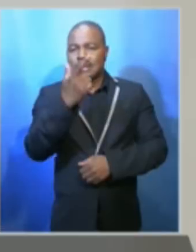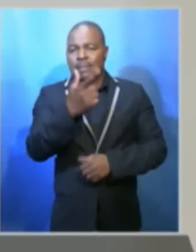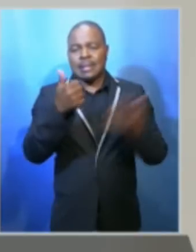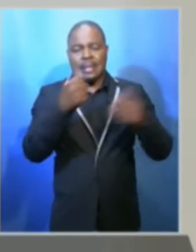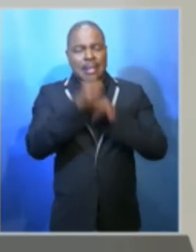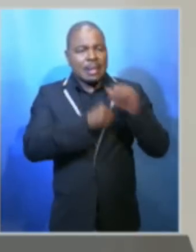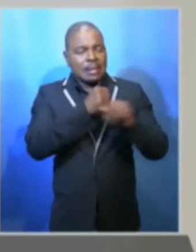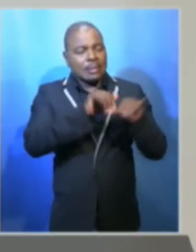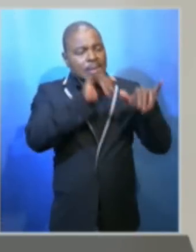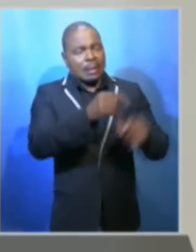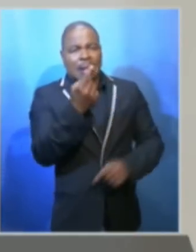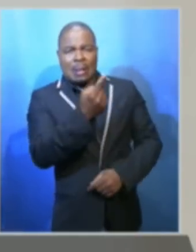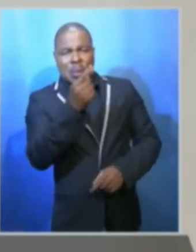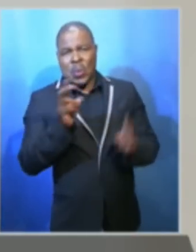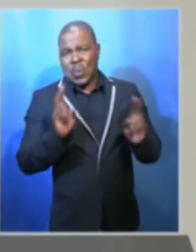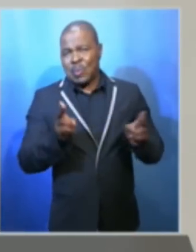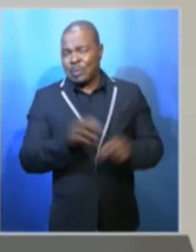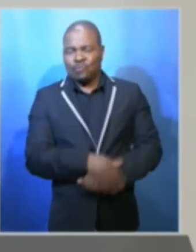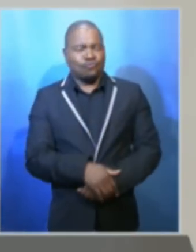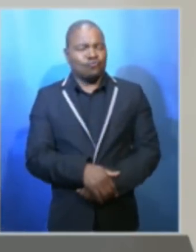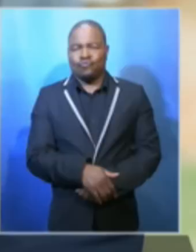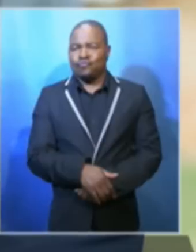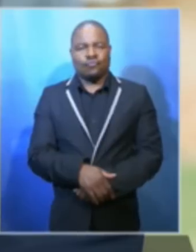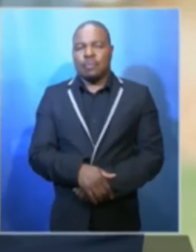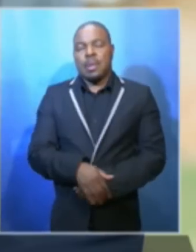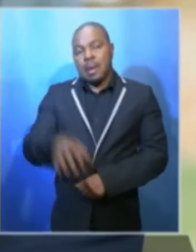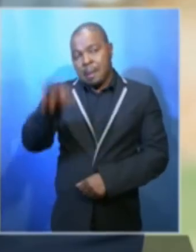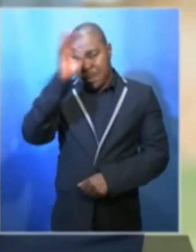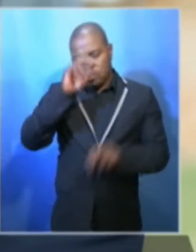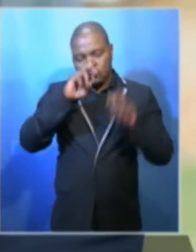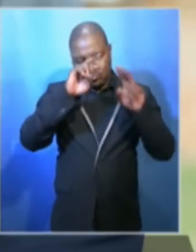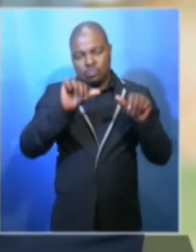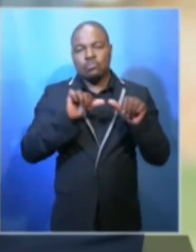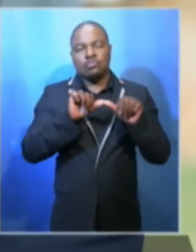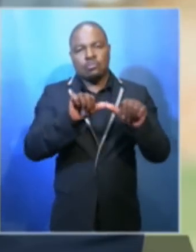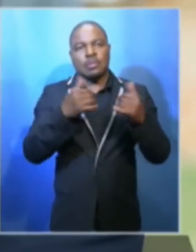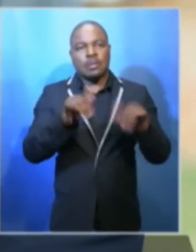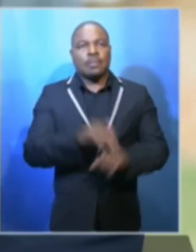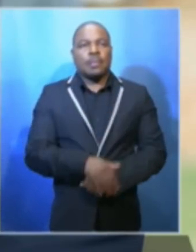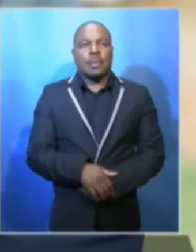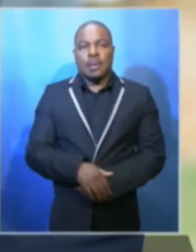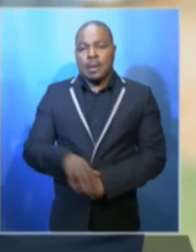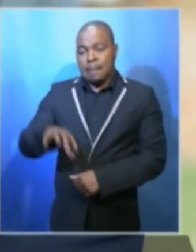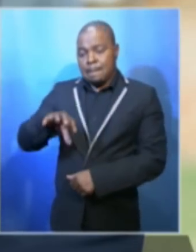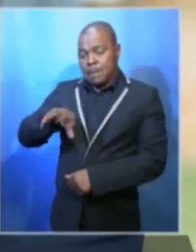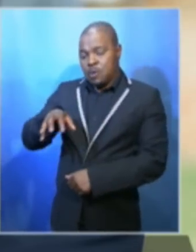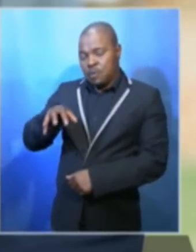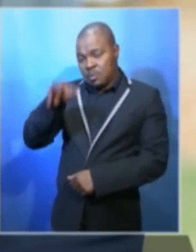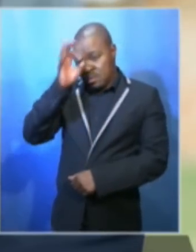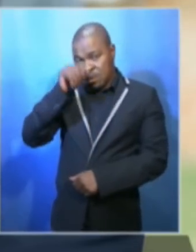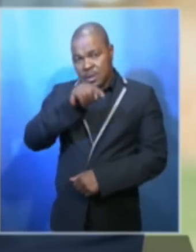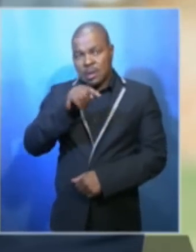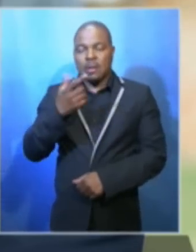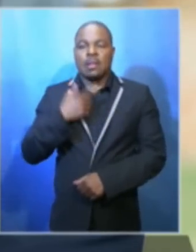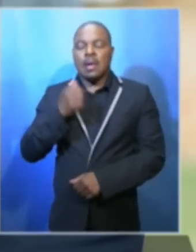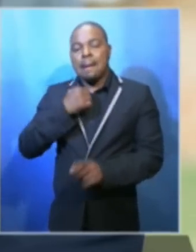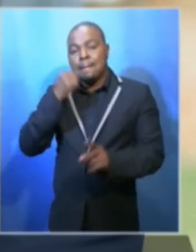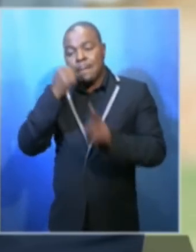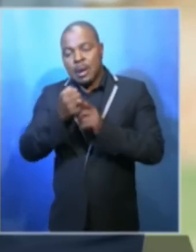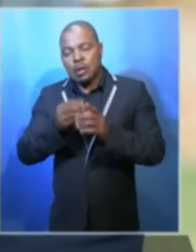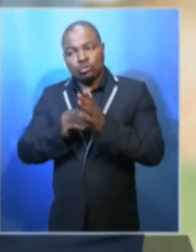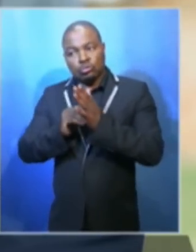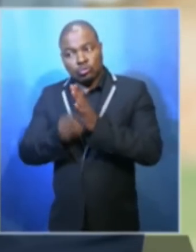normal. Mapodisi a re a santse a dira dipatlisiso. The Provincial SAP Serious and Violent Crimes Murder and Robbery Unit are investigating a murder